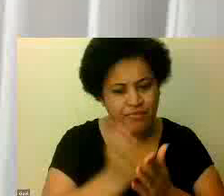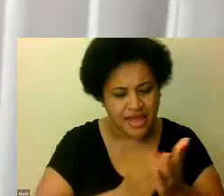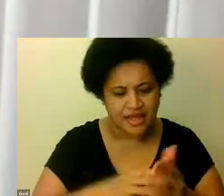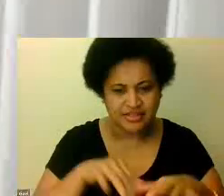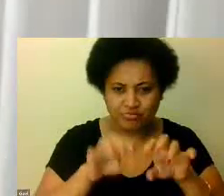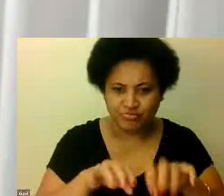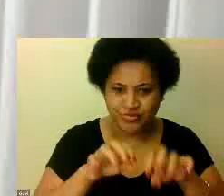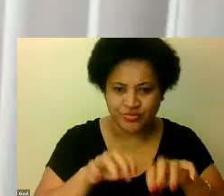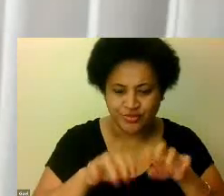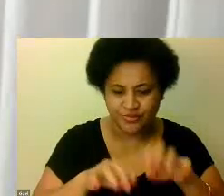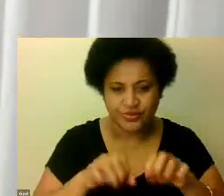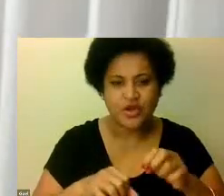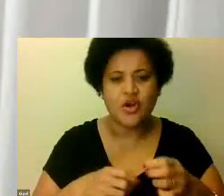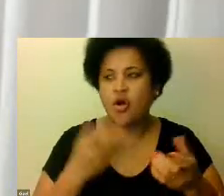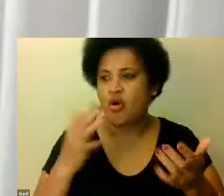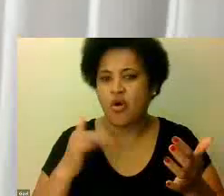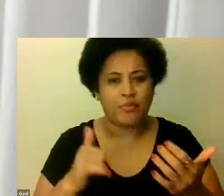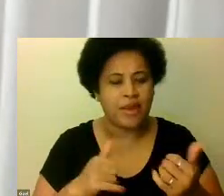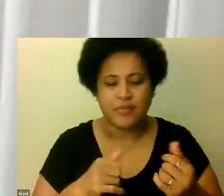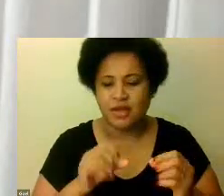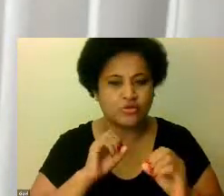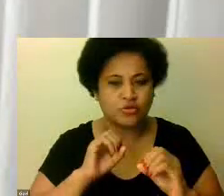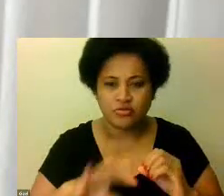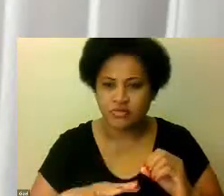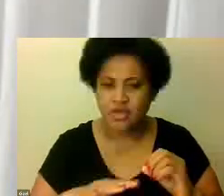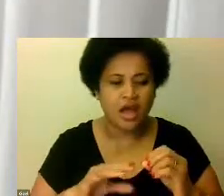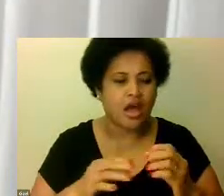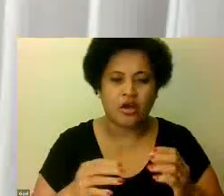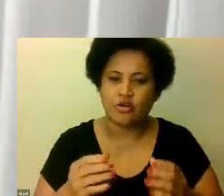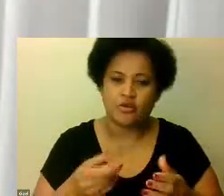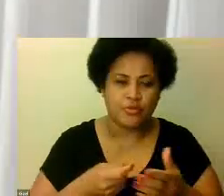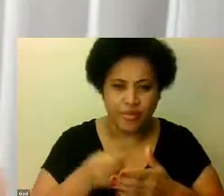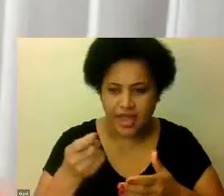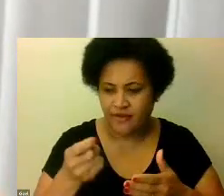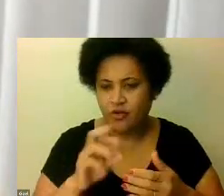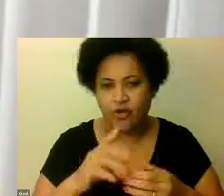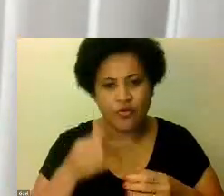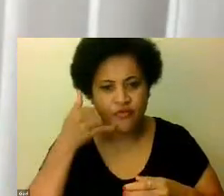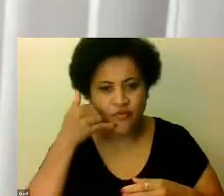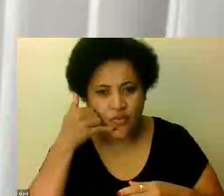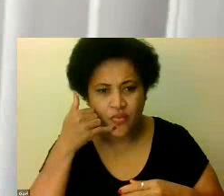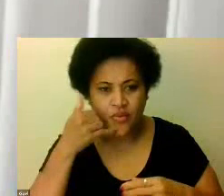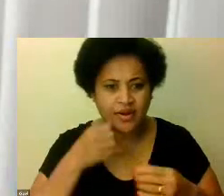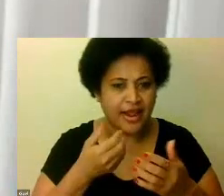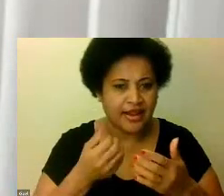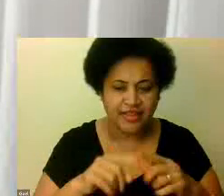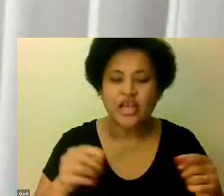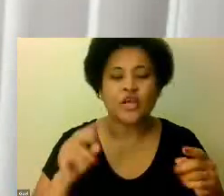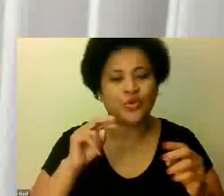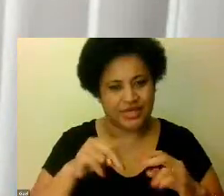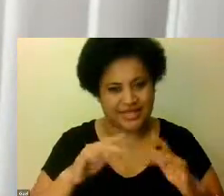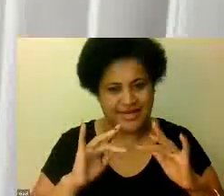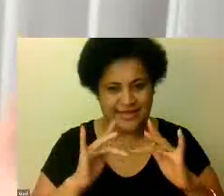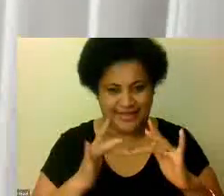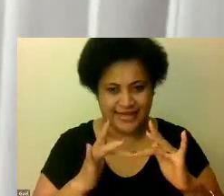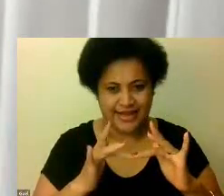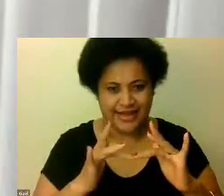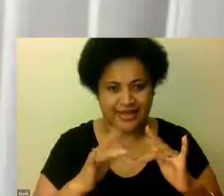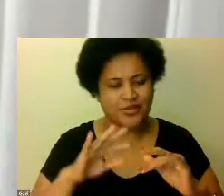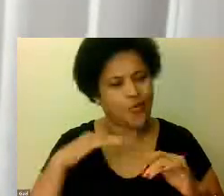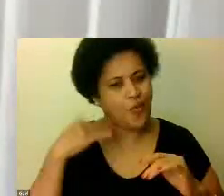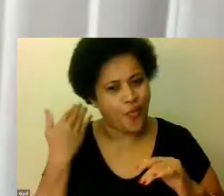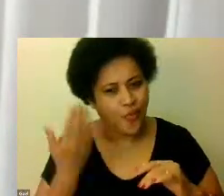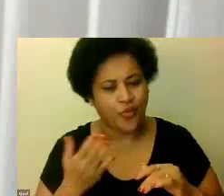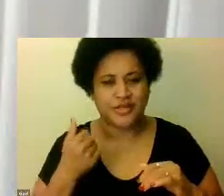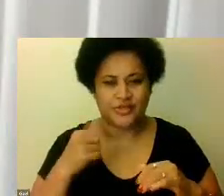recharge, any of your accounts, whether you get your payments in your banks. I mean, you do need internet for that, right? And that's kind of, internet of